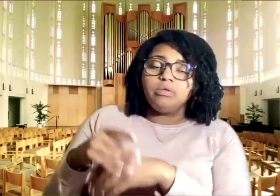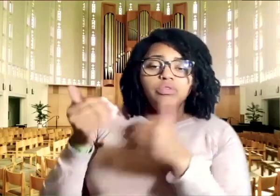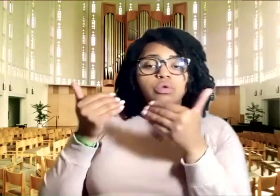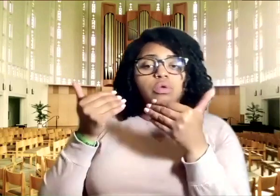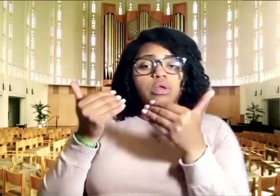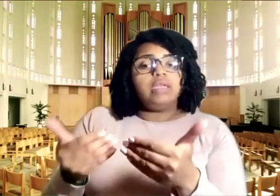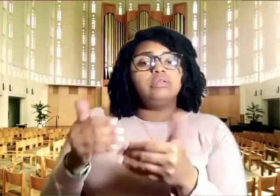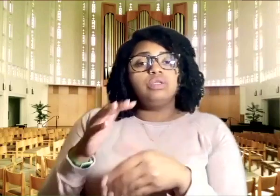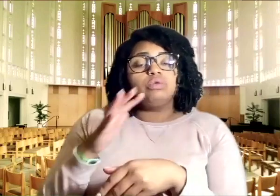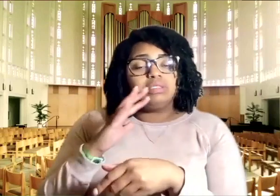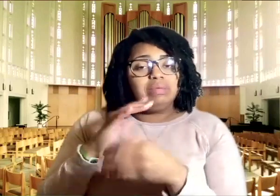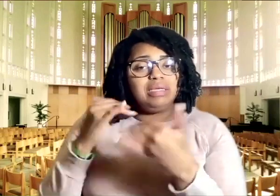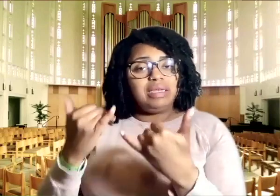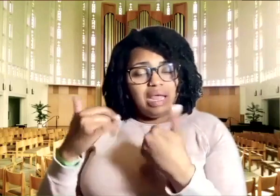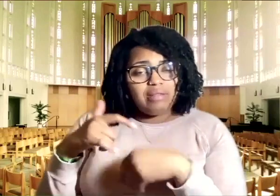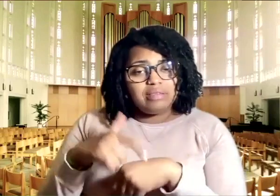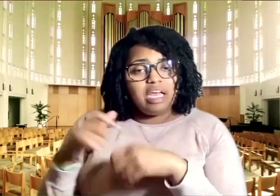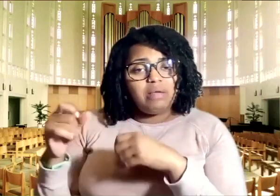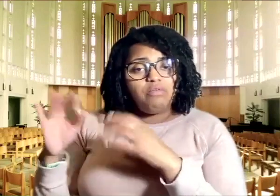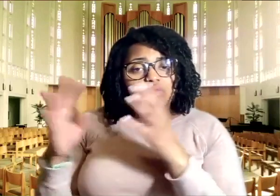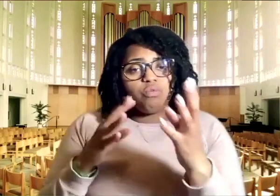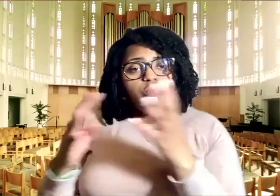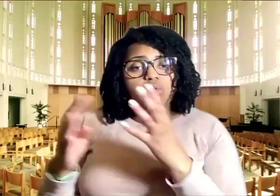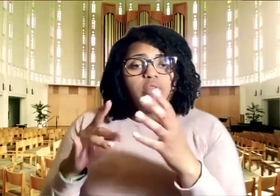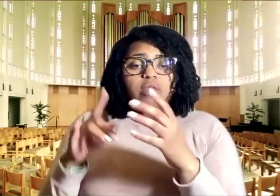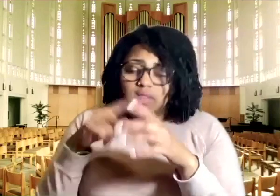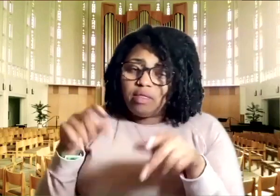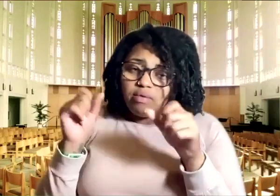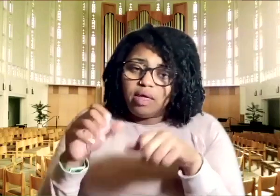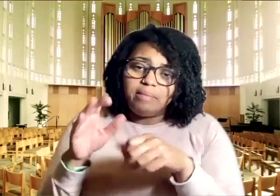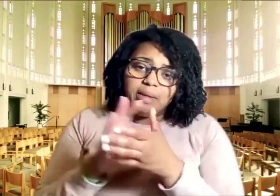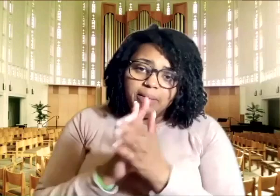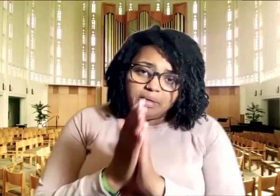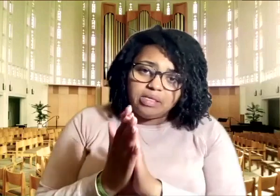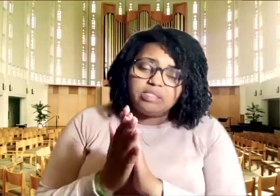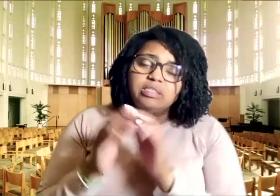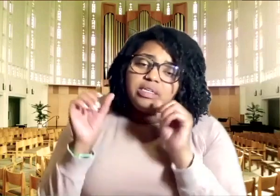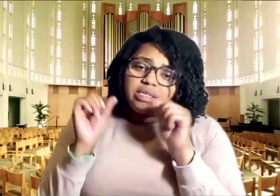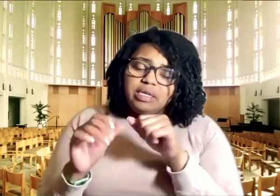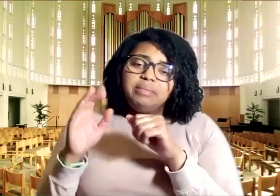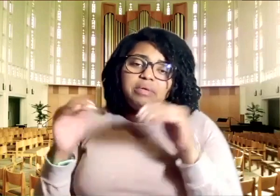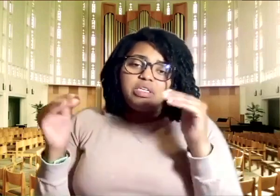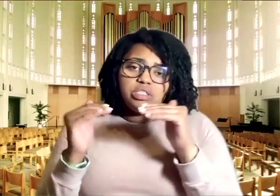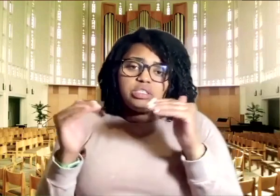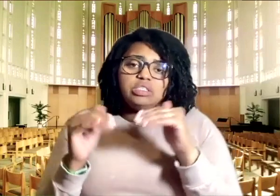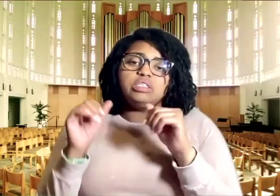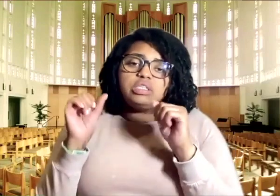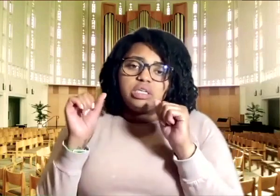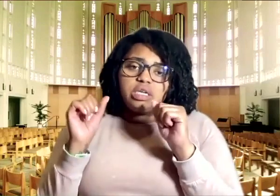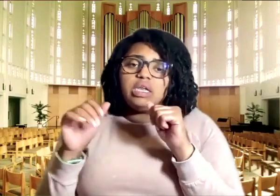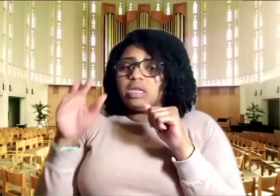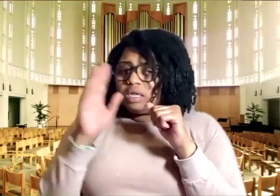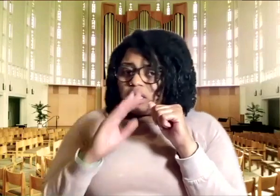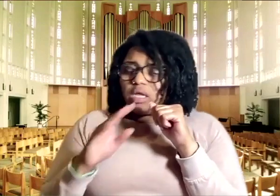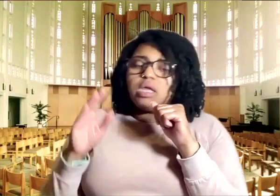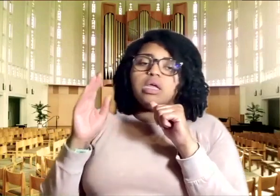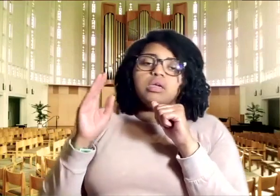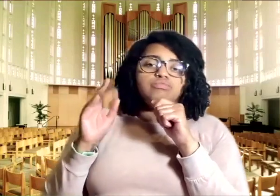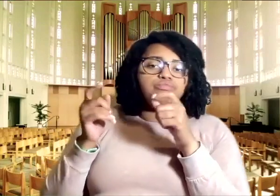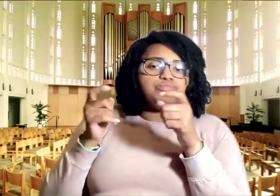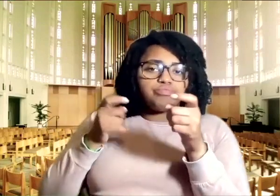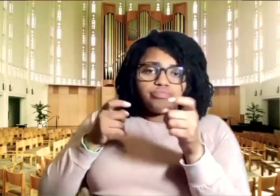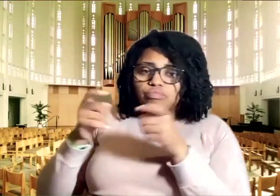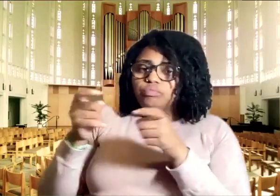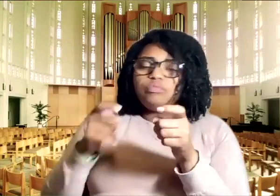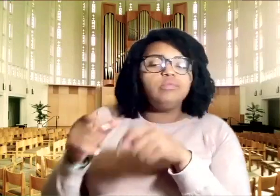this time of war, that there can be peace and there can be justice, and that God's reign does not look